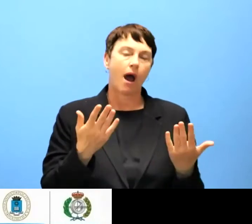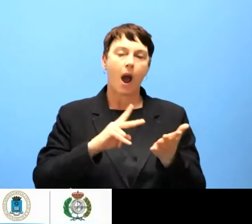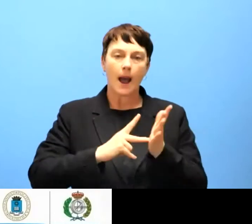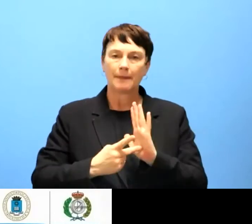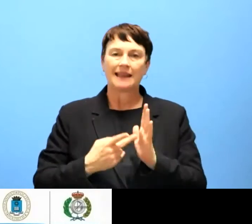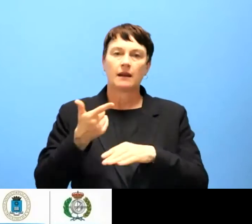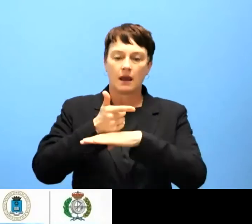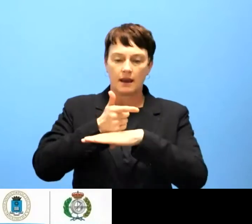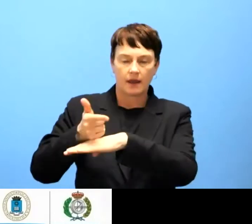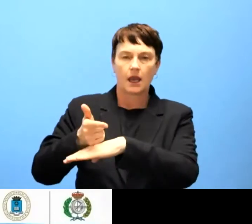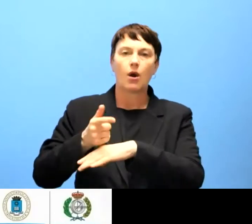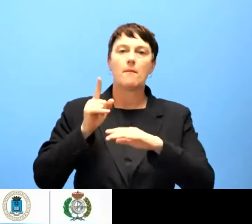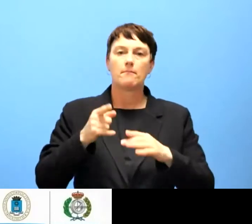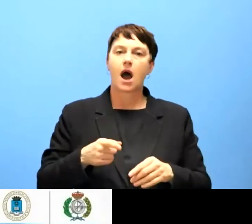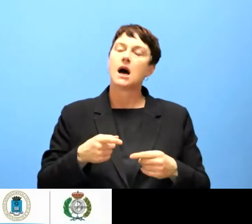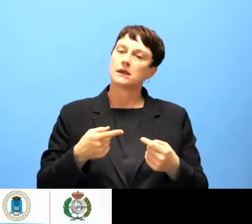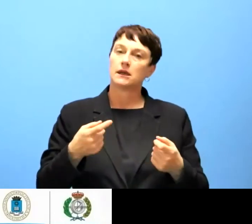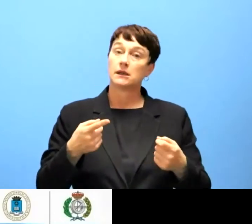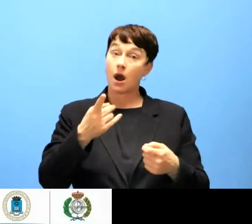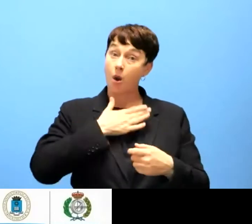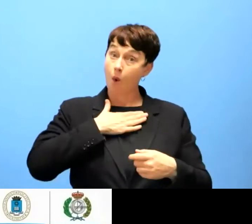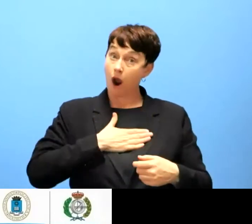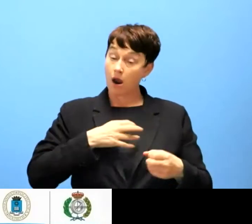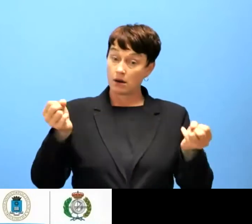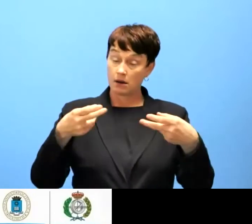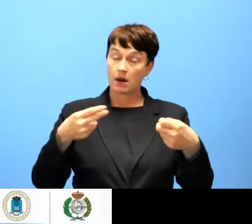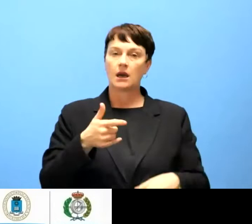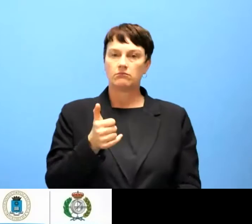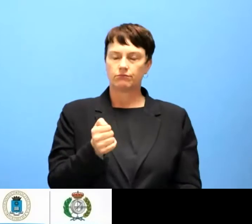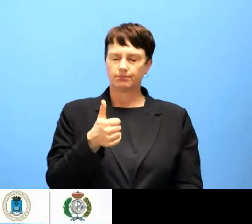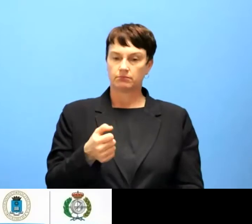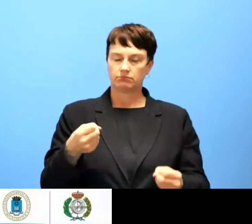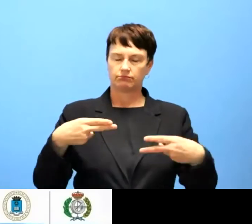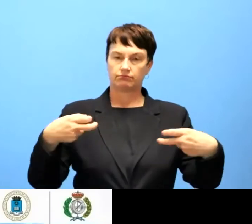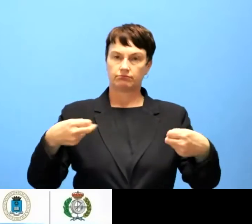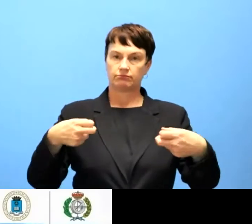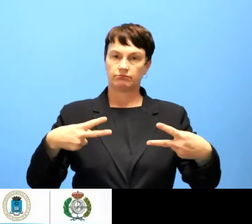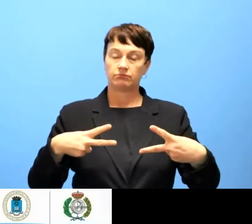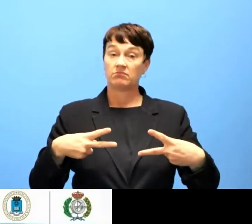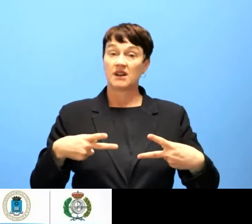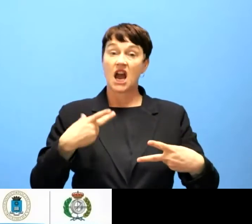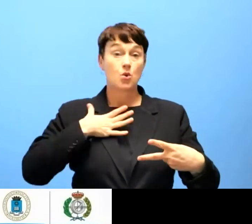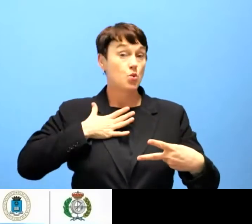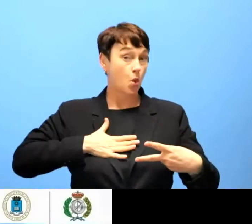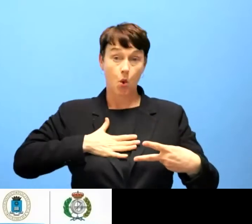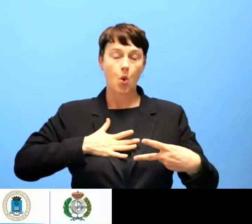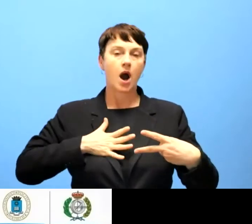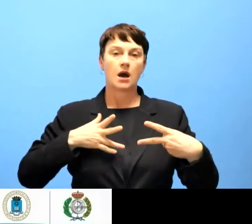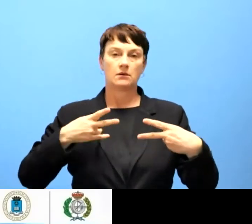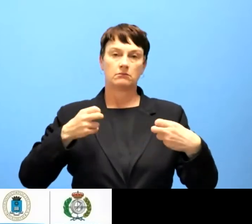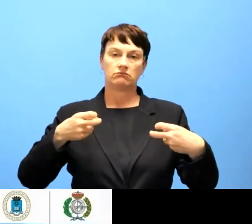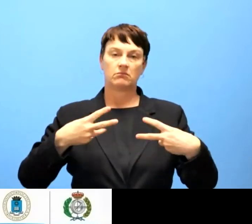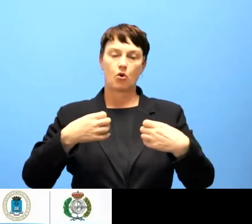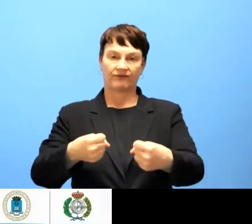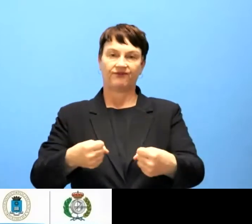and things like that. So yes, there's a need for this type of support. So I was thinking that how to